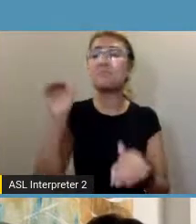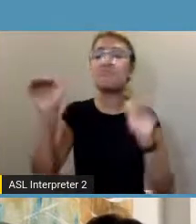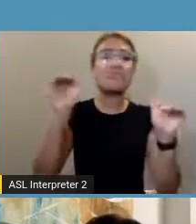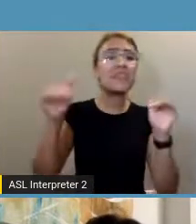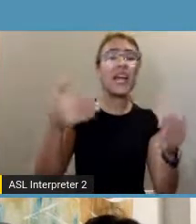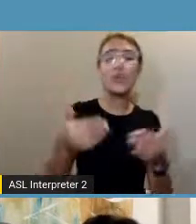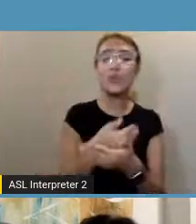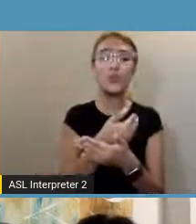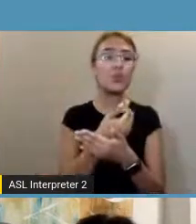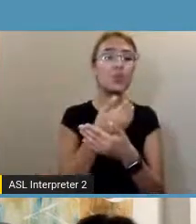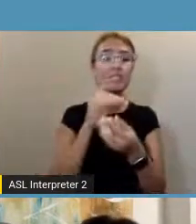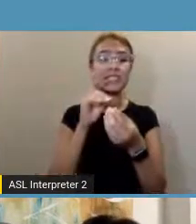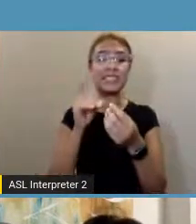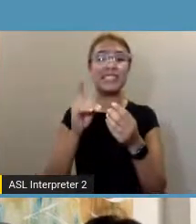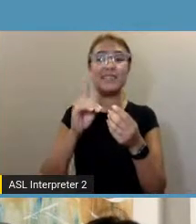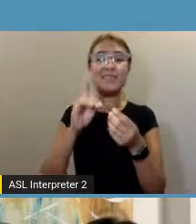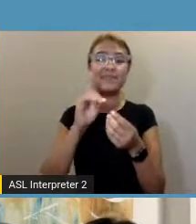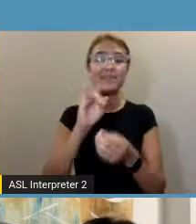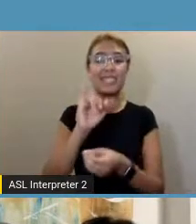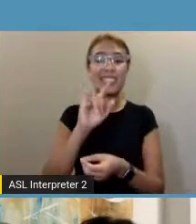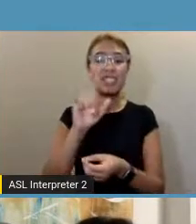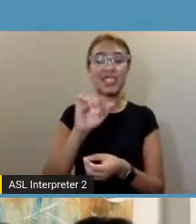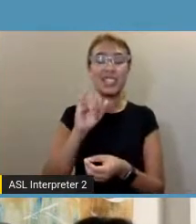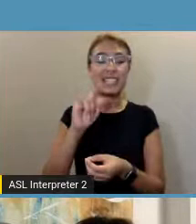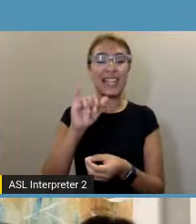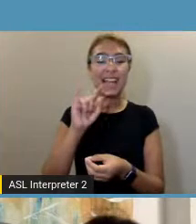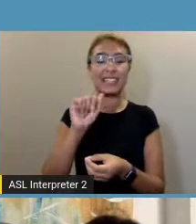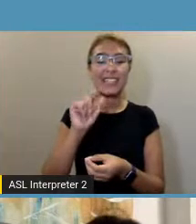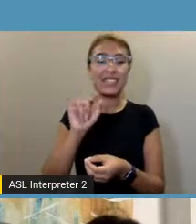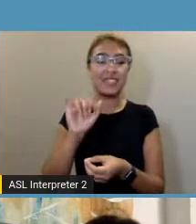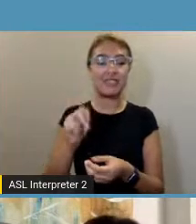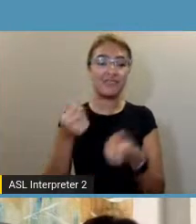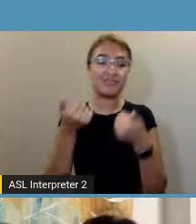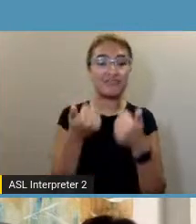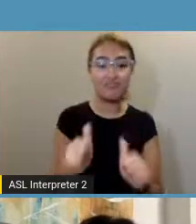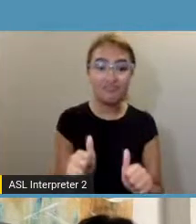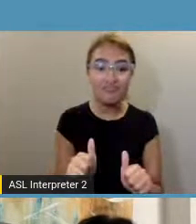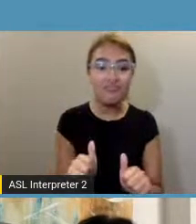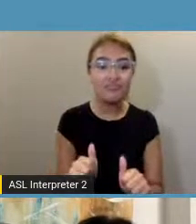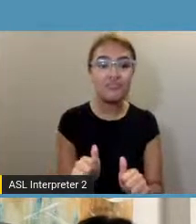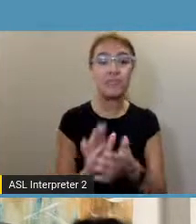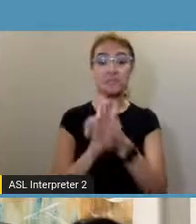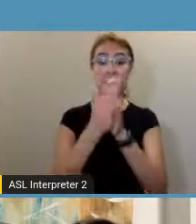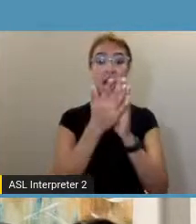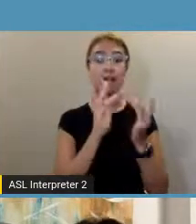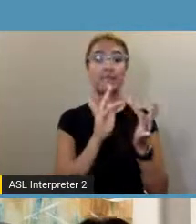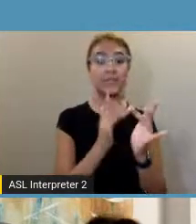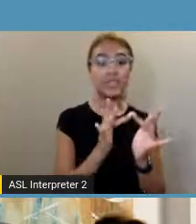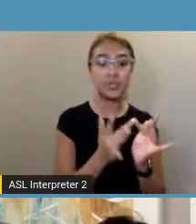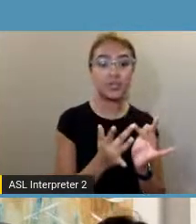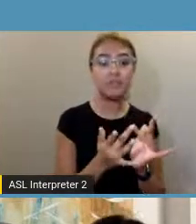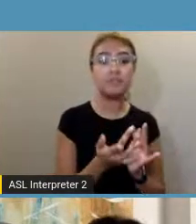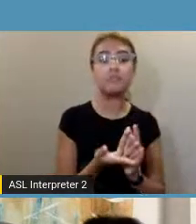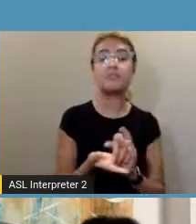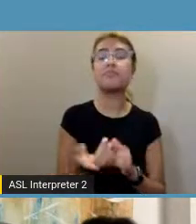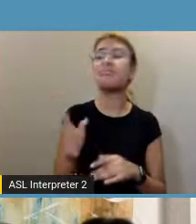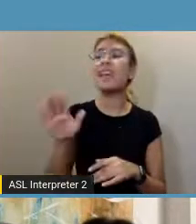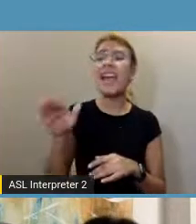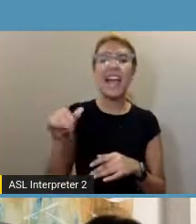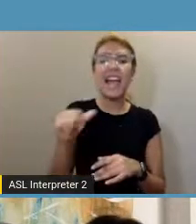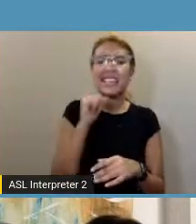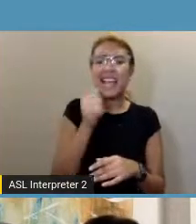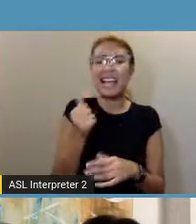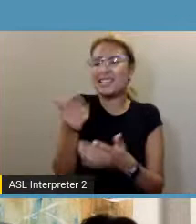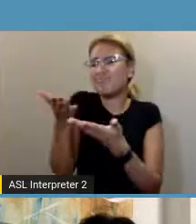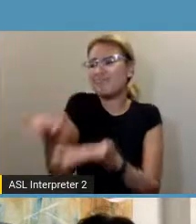idea of exhibitions as a way to start your digitalization efforts. So you can say, well, this is not just going to sit